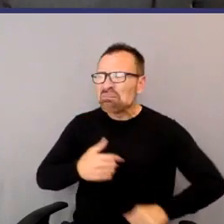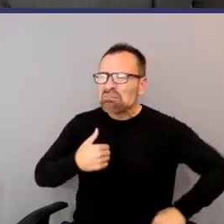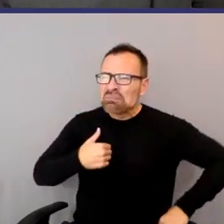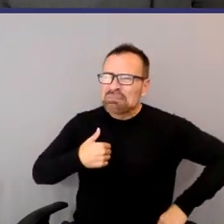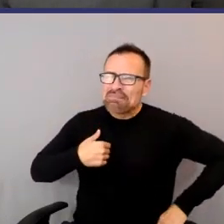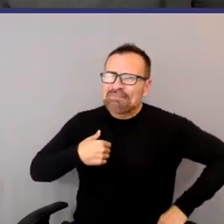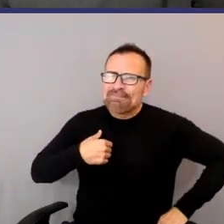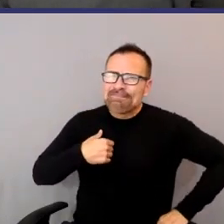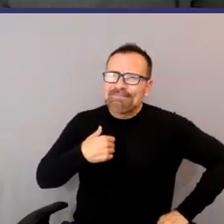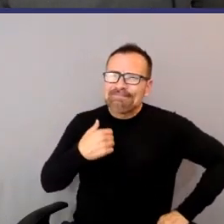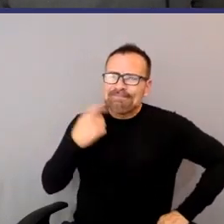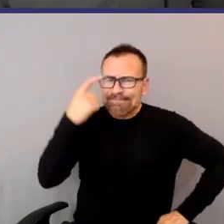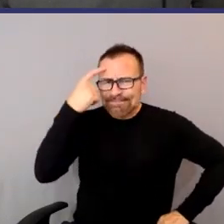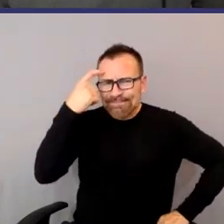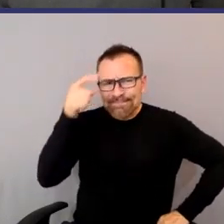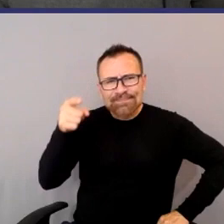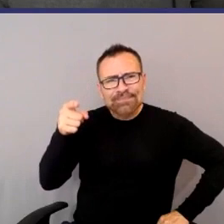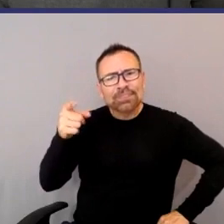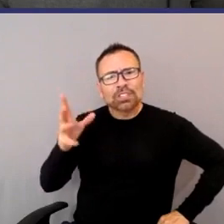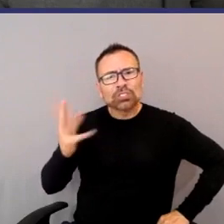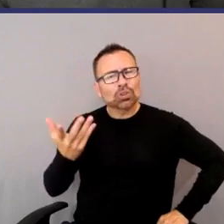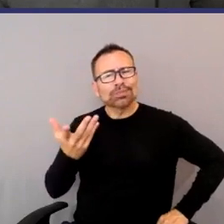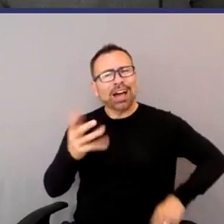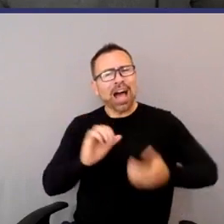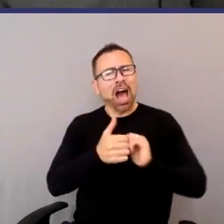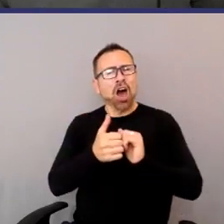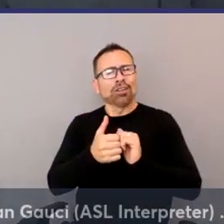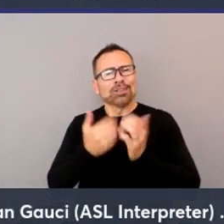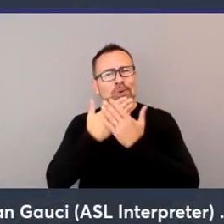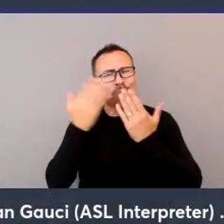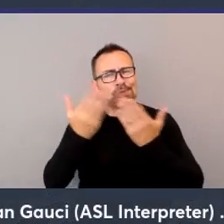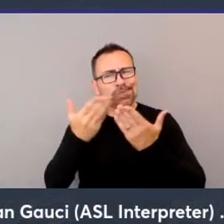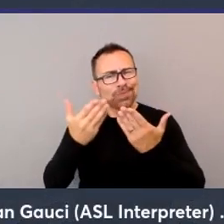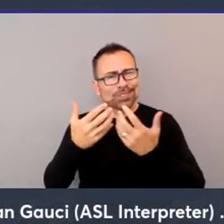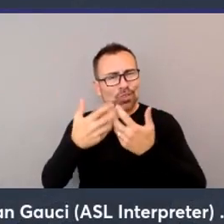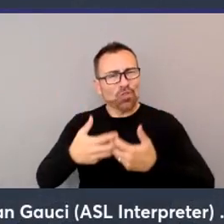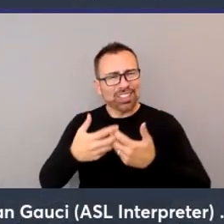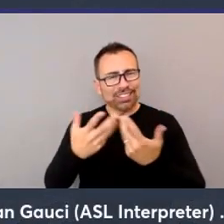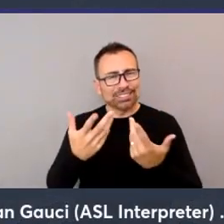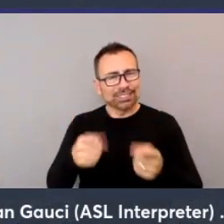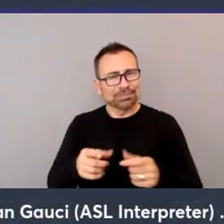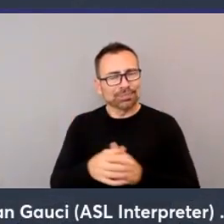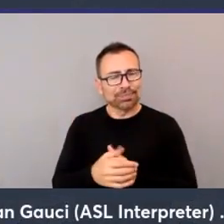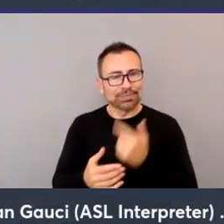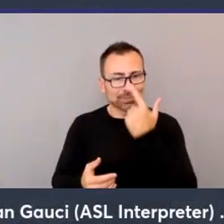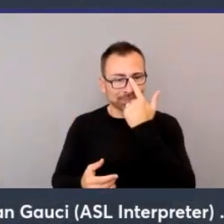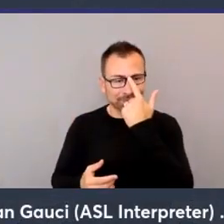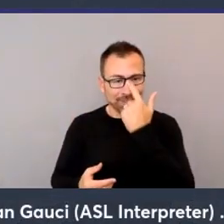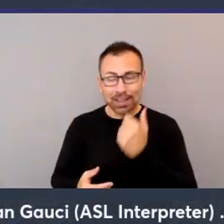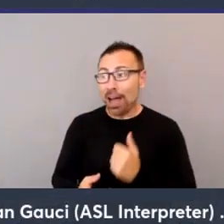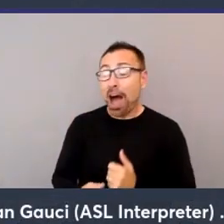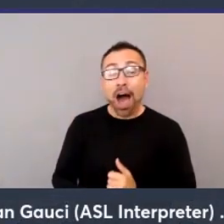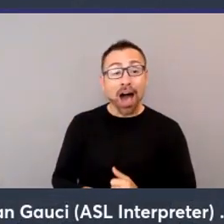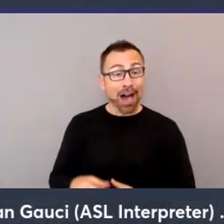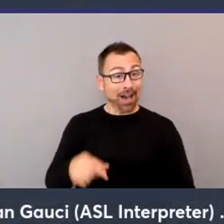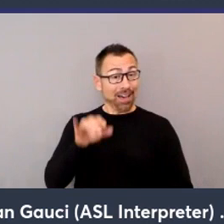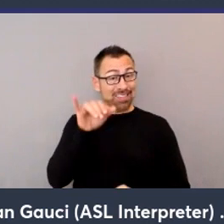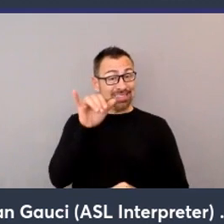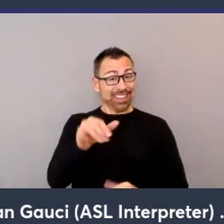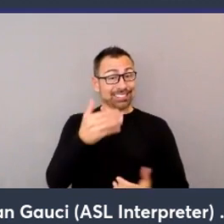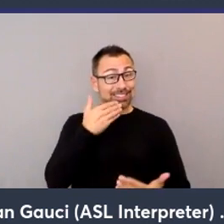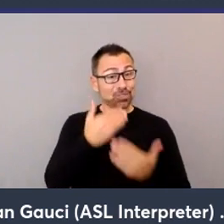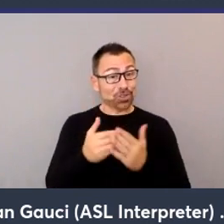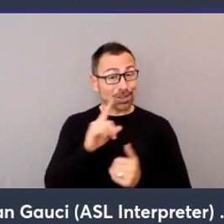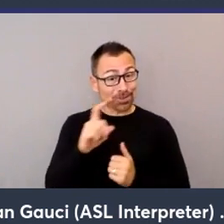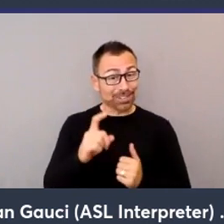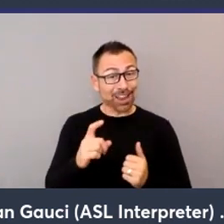where does the serverless bit come in? What does that let us do? Yeah, so probably that's a good segue. Ooh, okay. Oh, look at that. Wow.